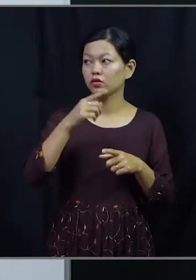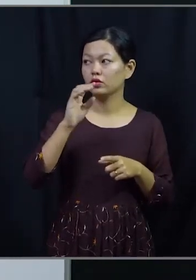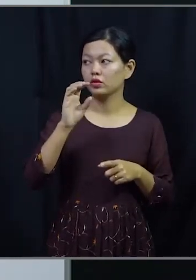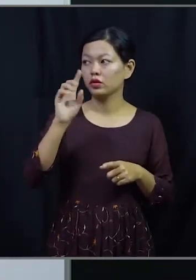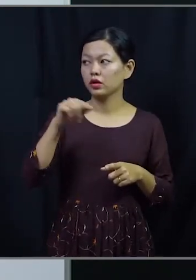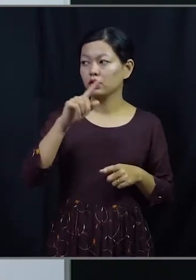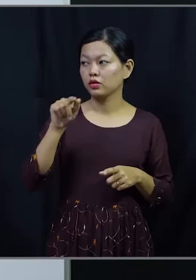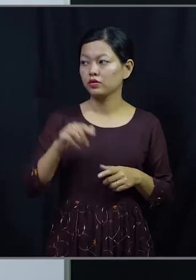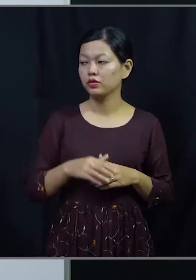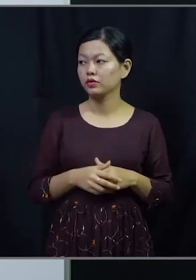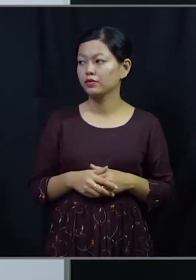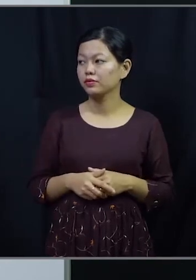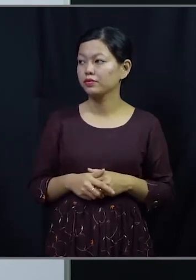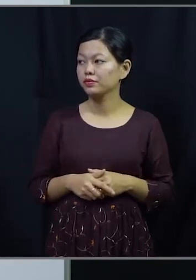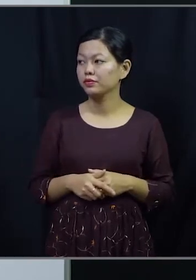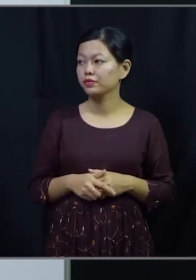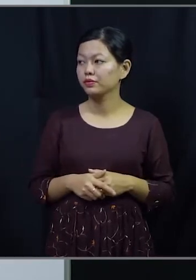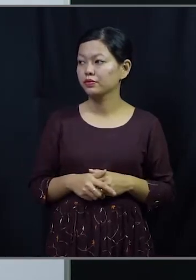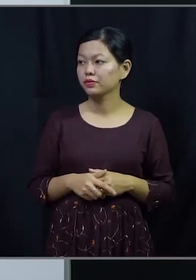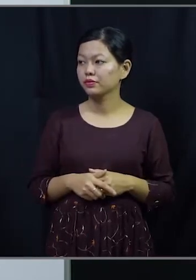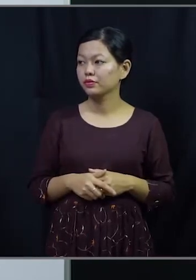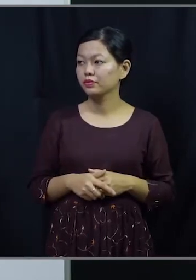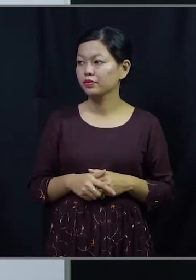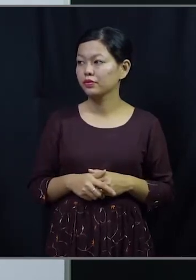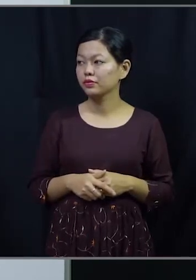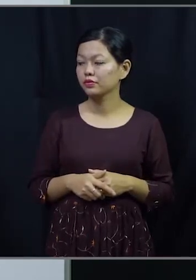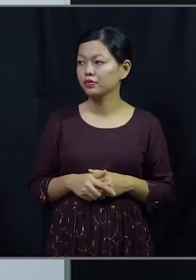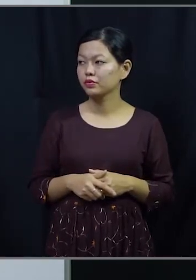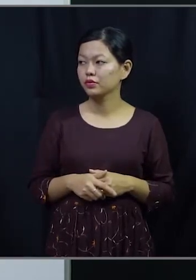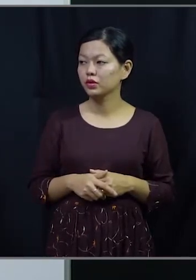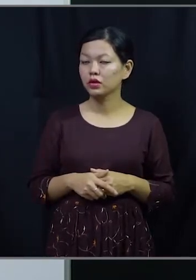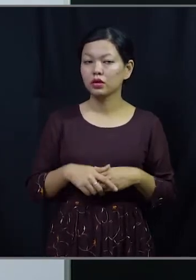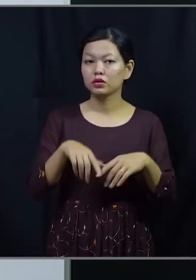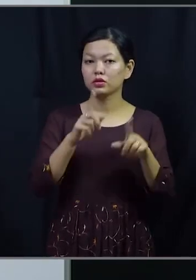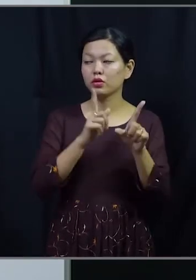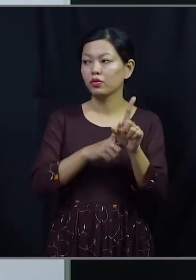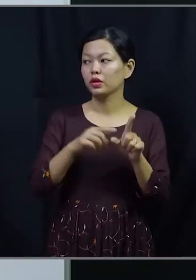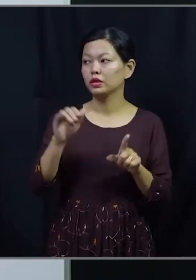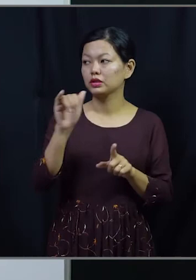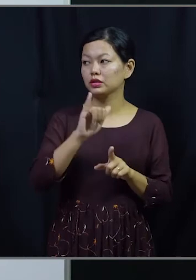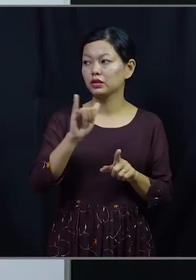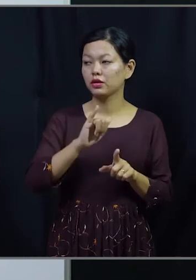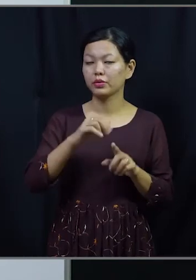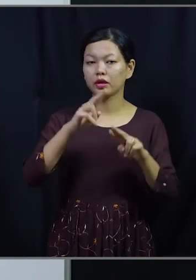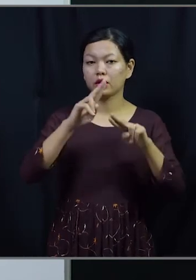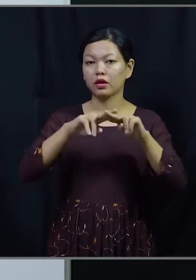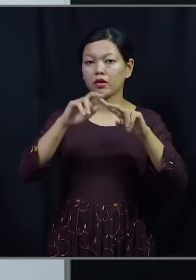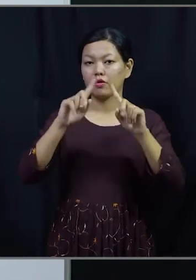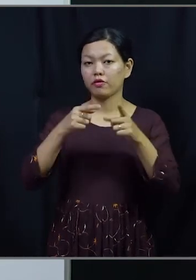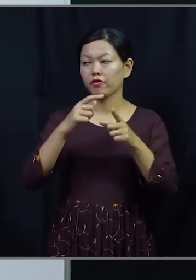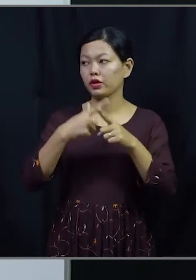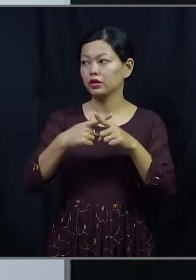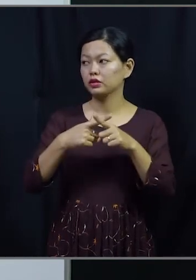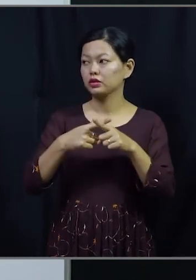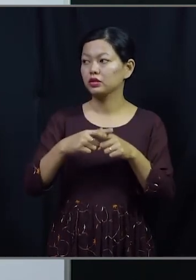Let y equal to, we have to prove that this y belongs to the second set. Let us take y equal to fx, that is equal to x